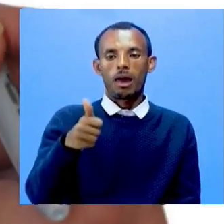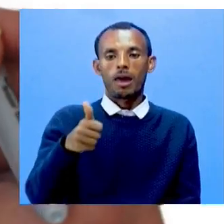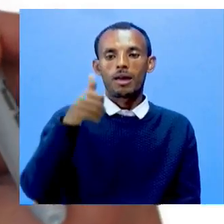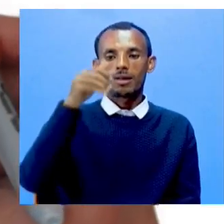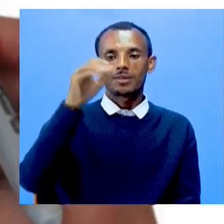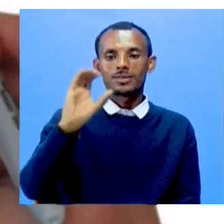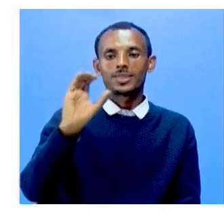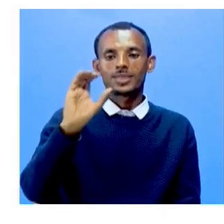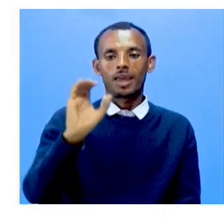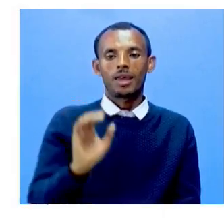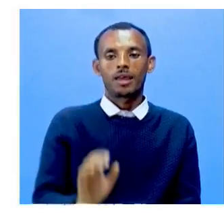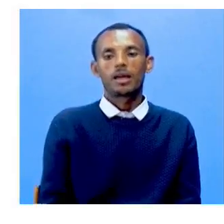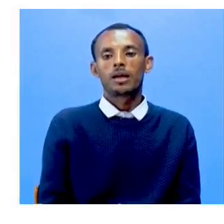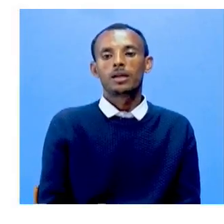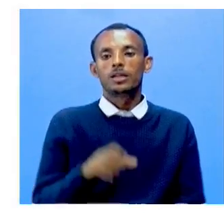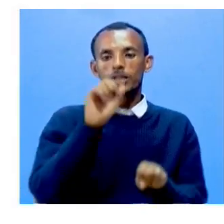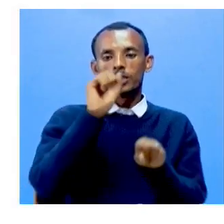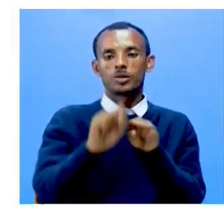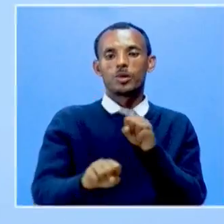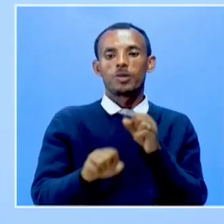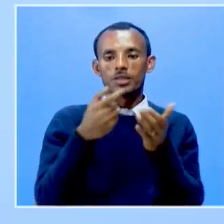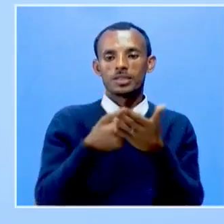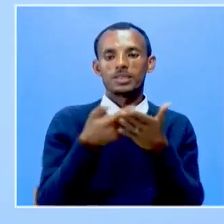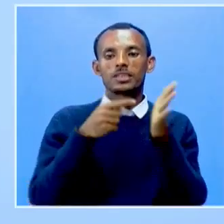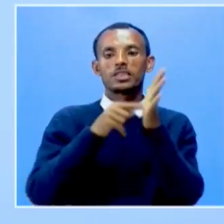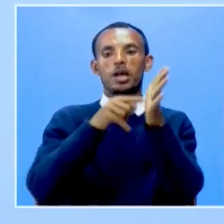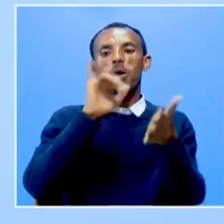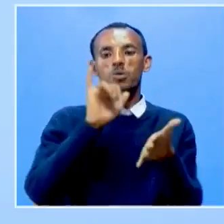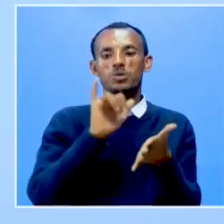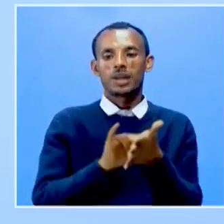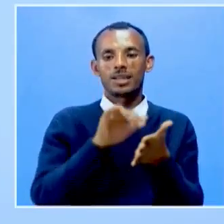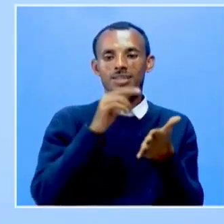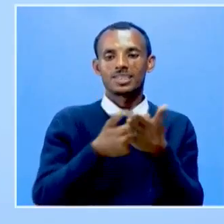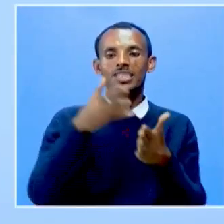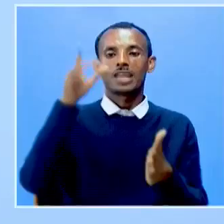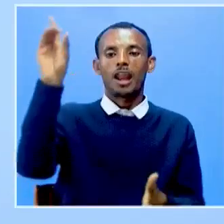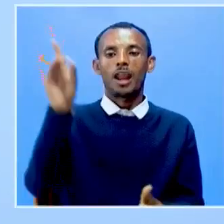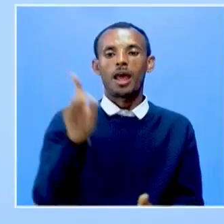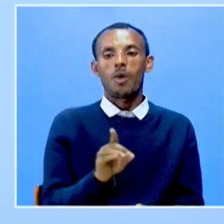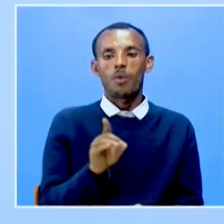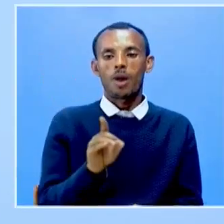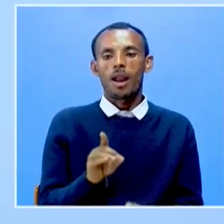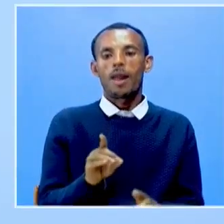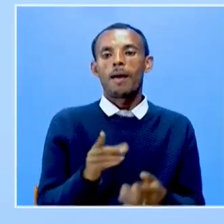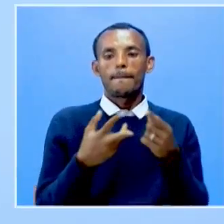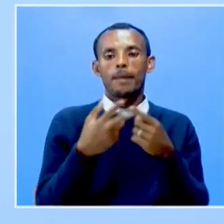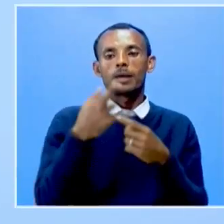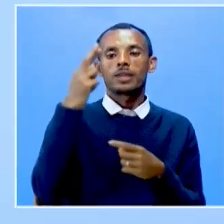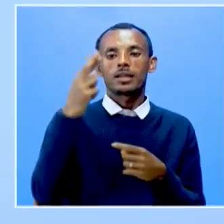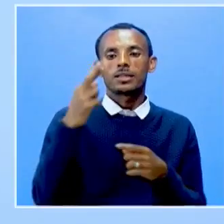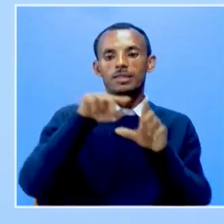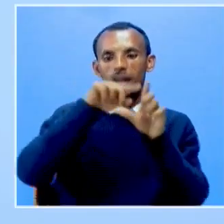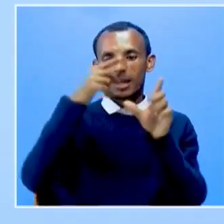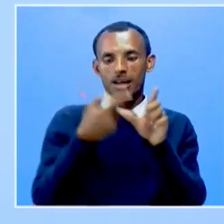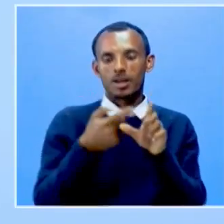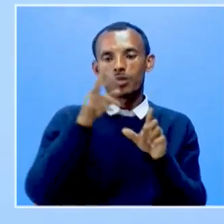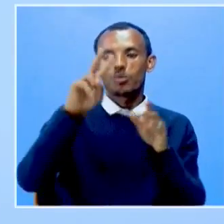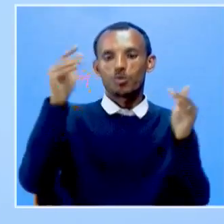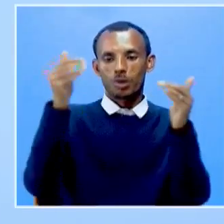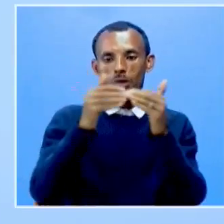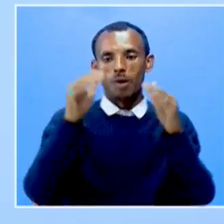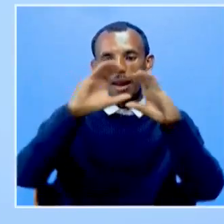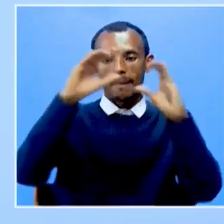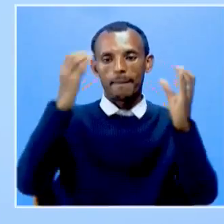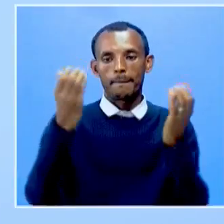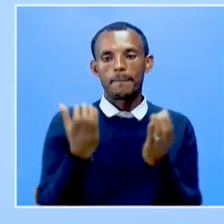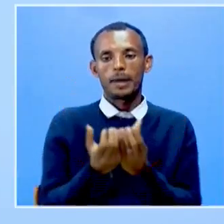DAC. So this shows that this diagonal bisects the angle into two equal